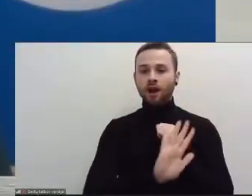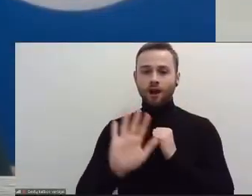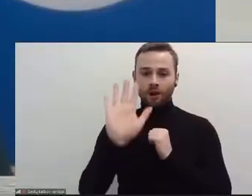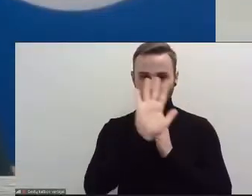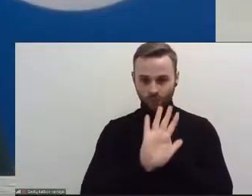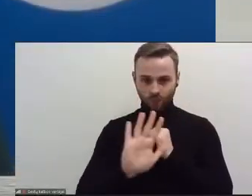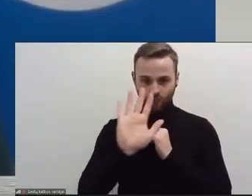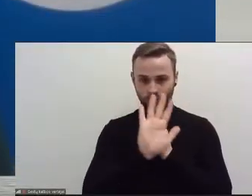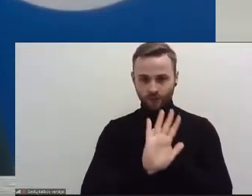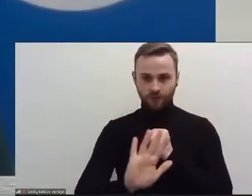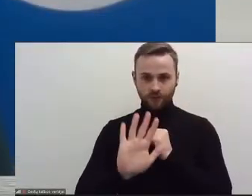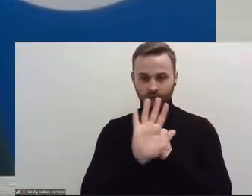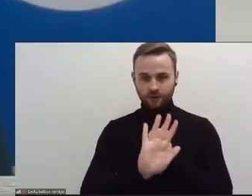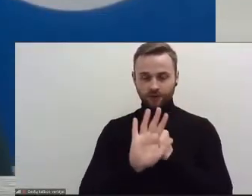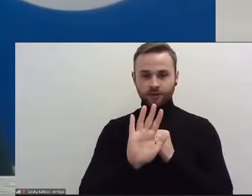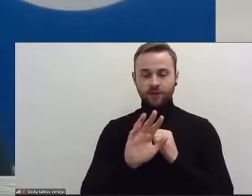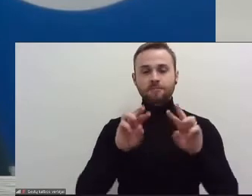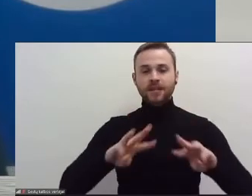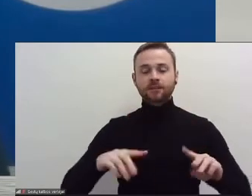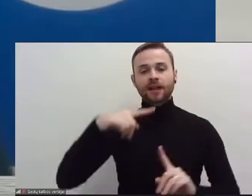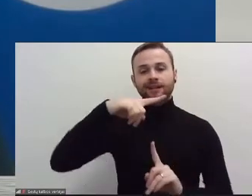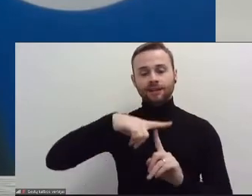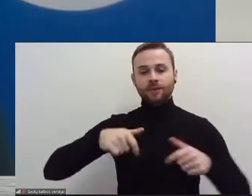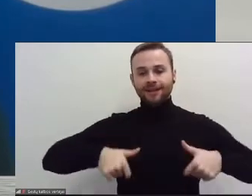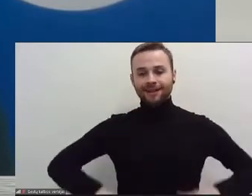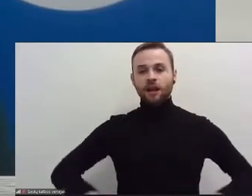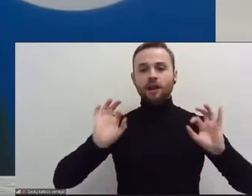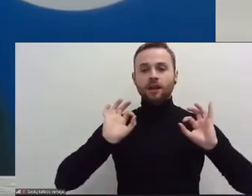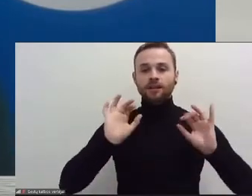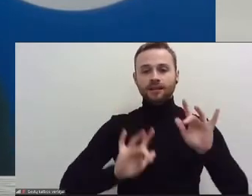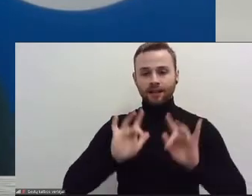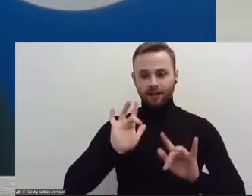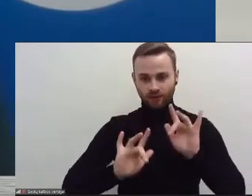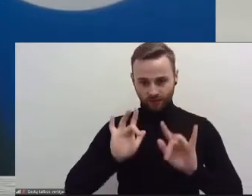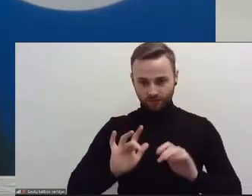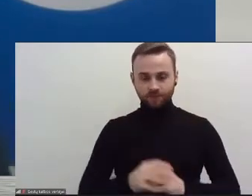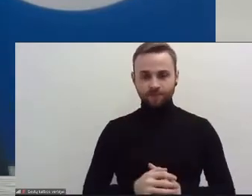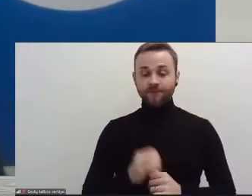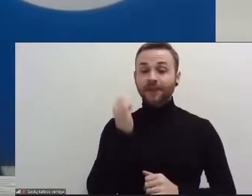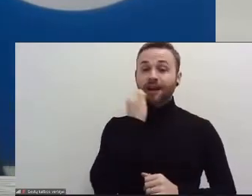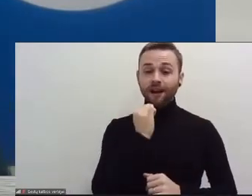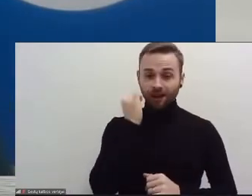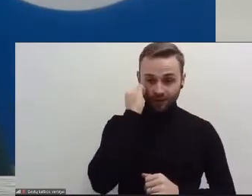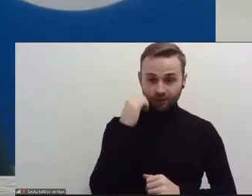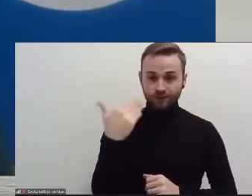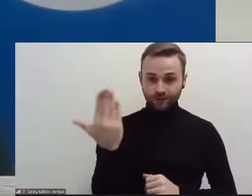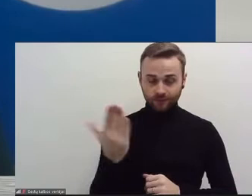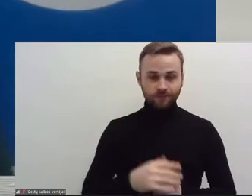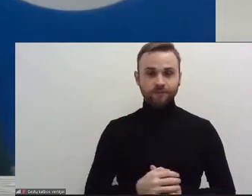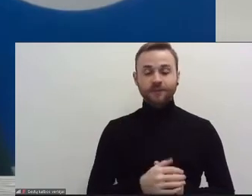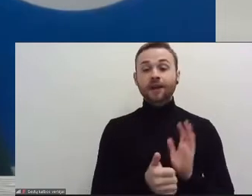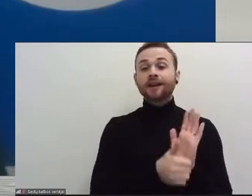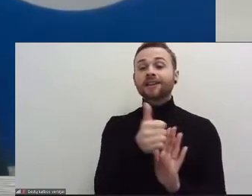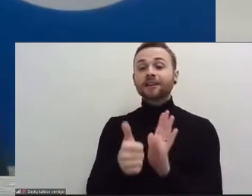Thank you very much, Your Excellencies, dear participants,